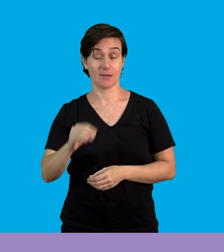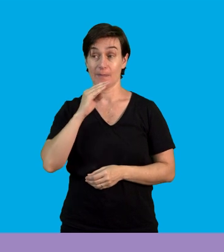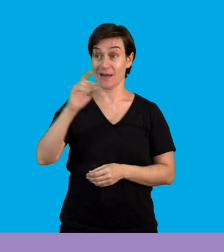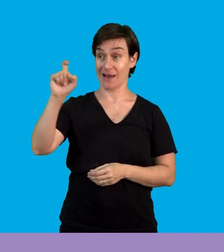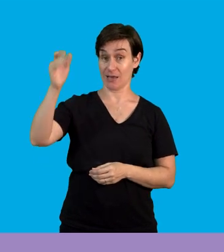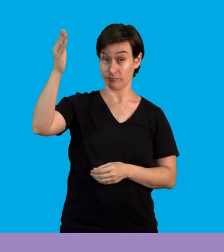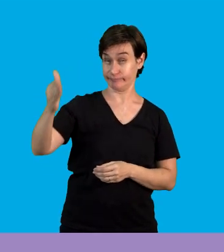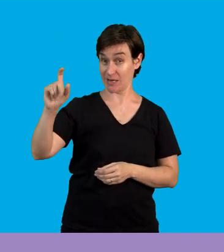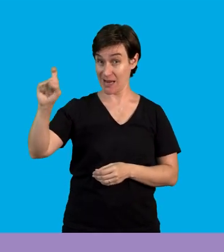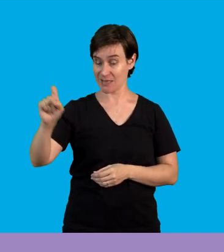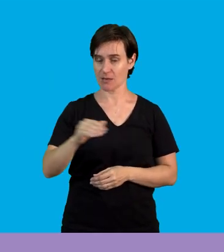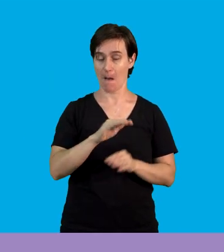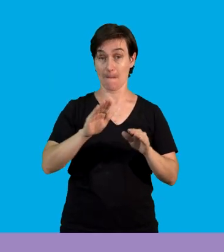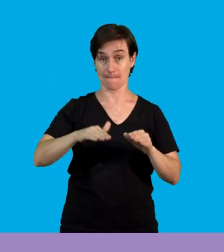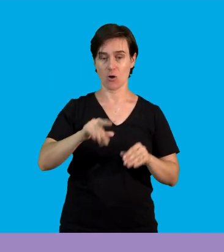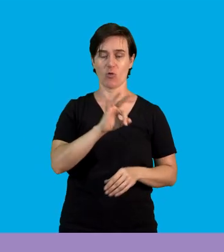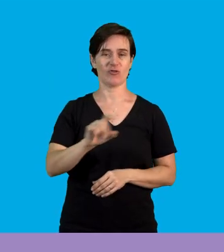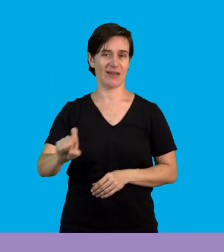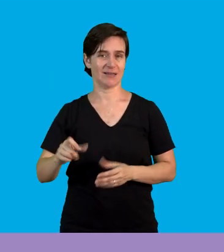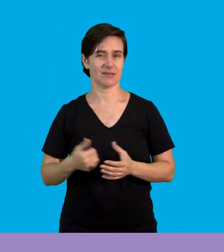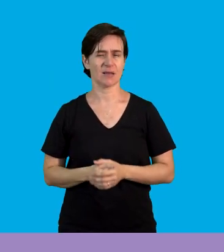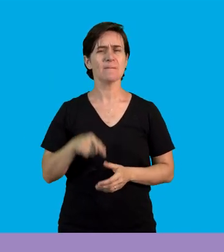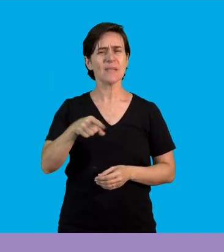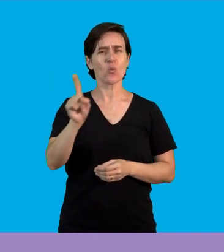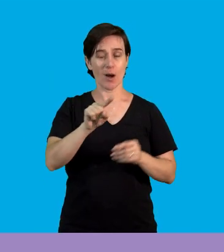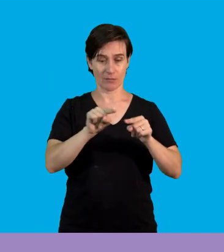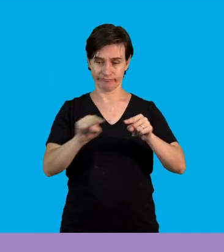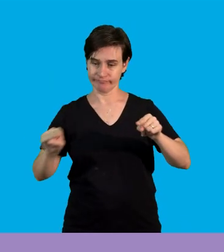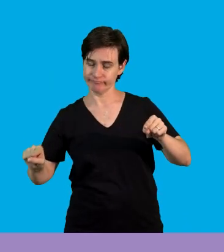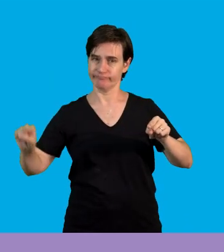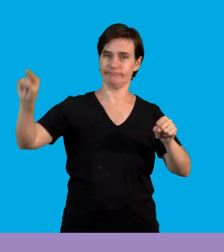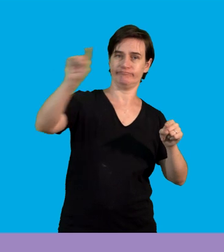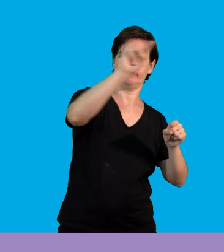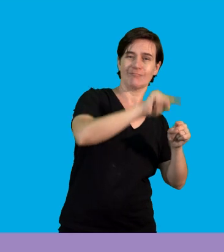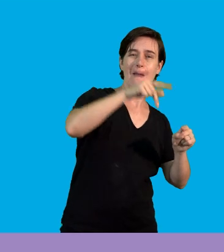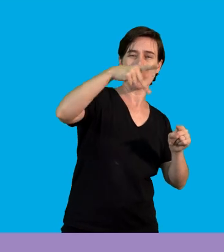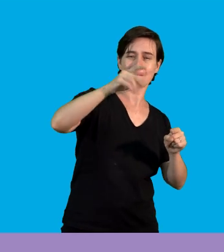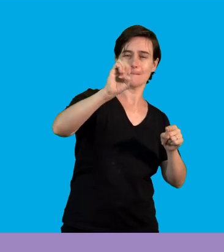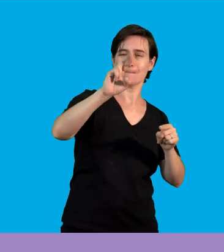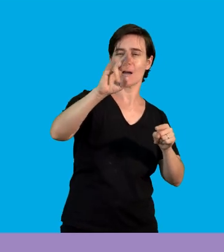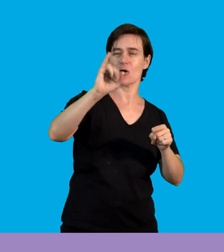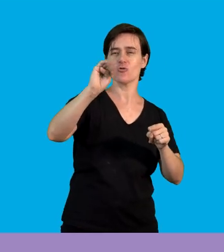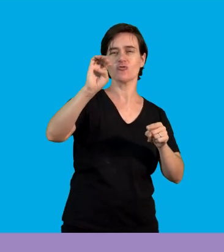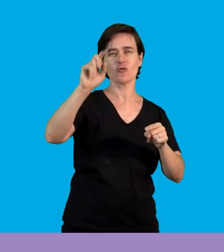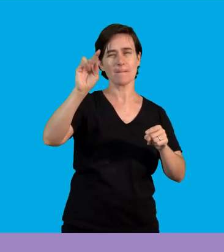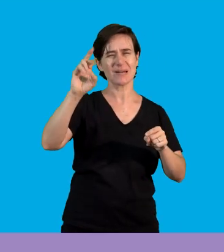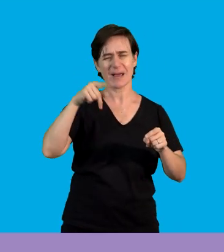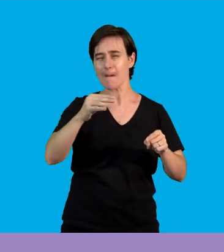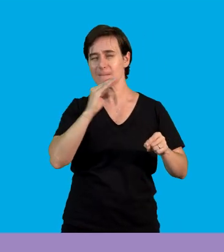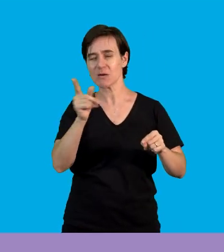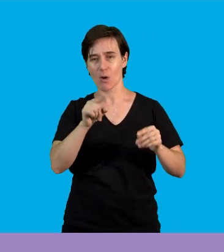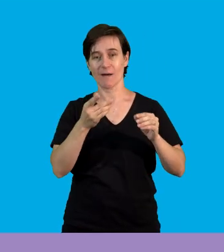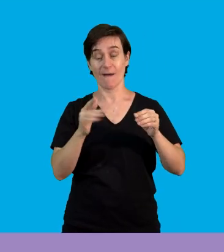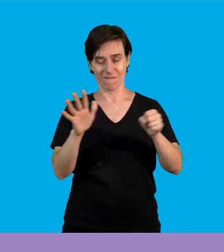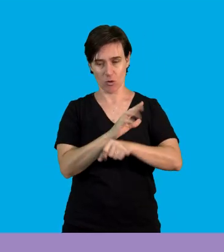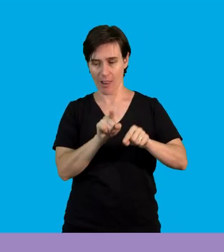3x. And then we are to write the expression for the perimeter. Now, perimeter is the distance around